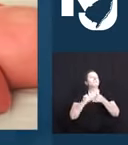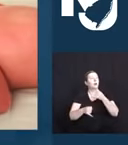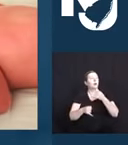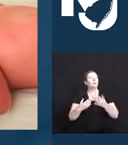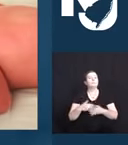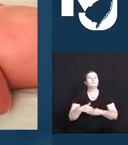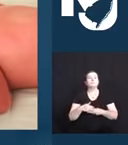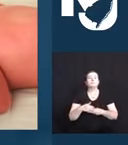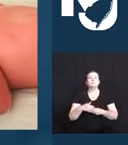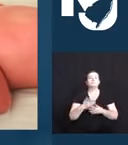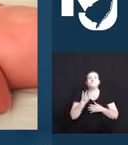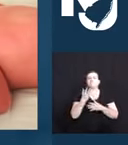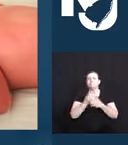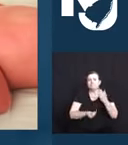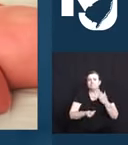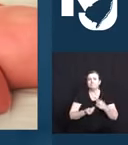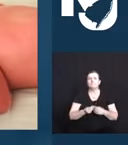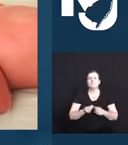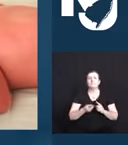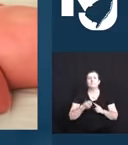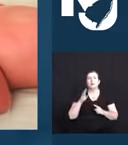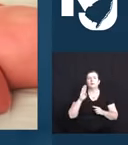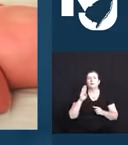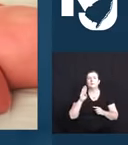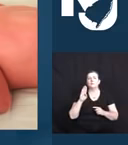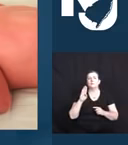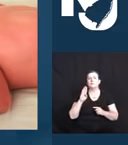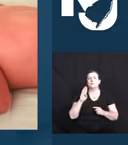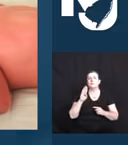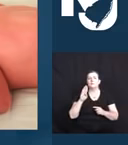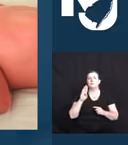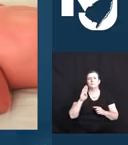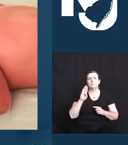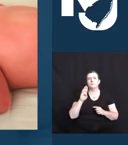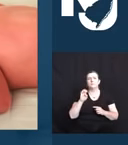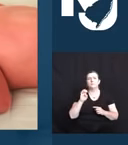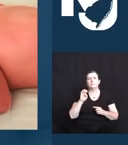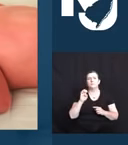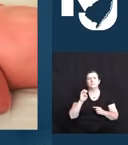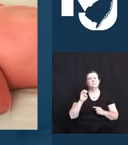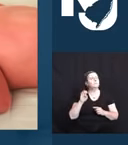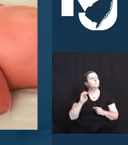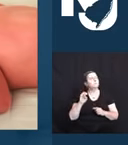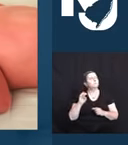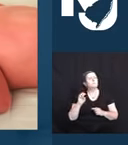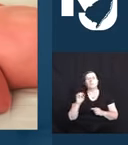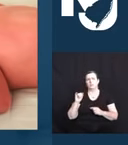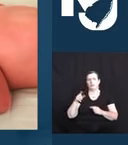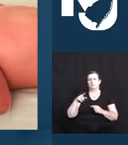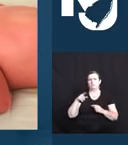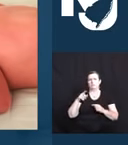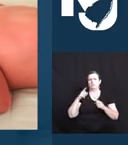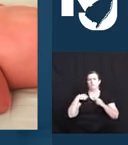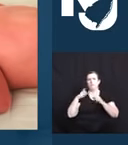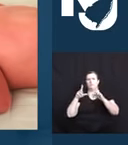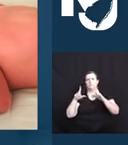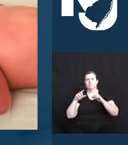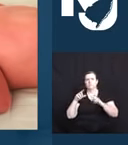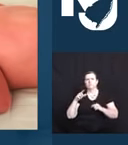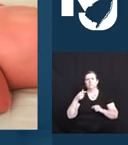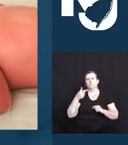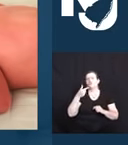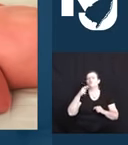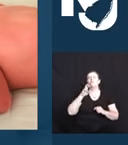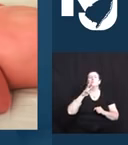true leader from Bergen County, Pritam Grewal on the left. the father of another dear friend and leader,